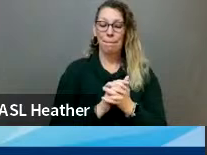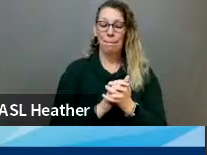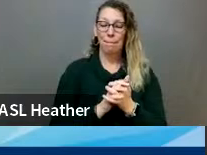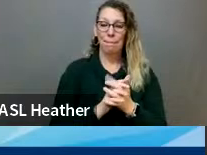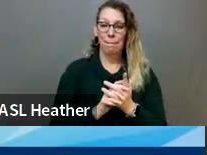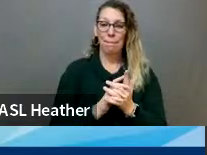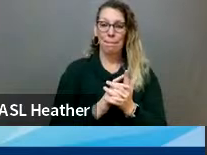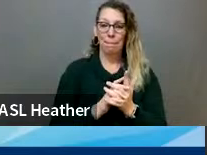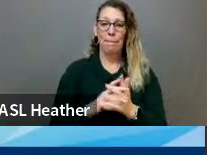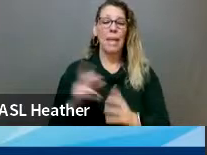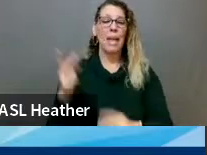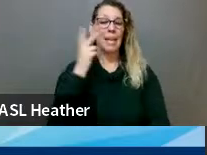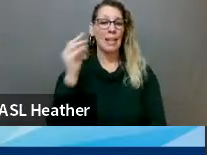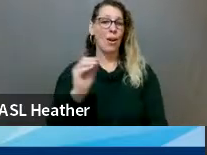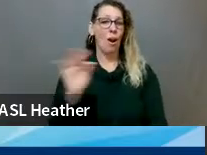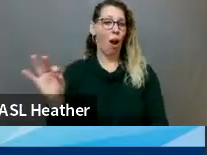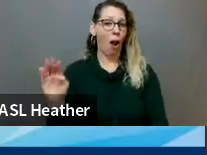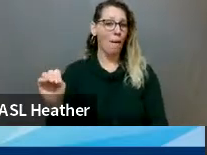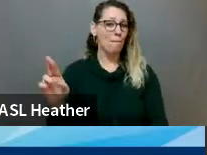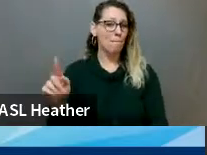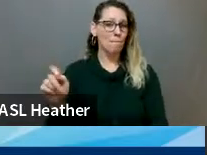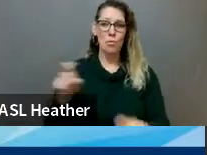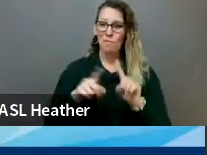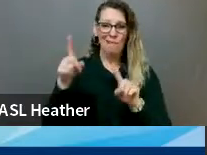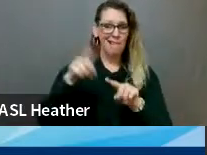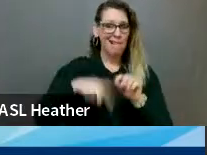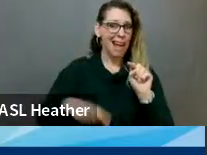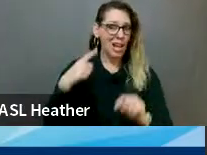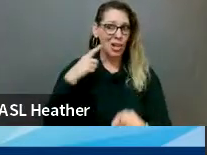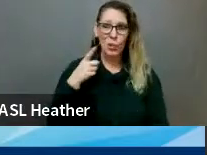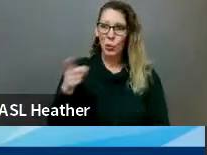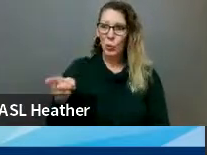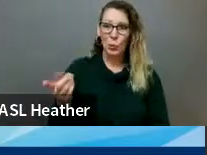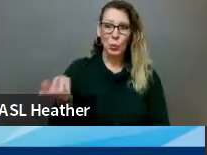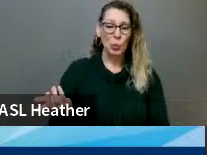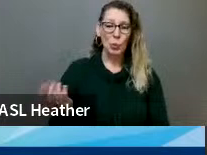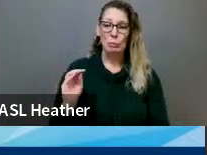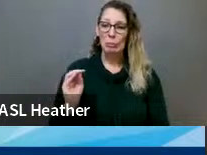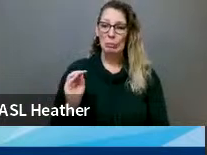I see you're off mute, Chris, but we can't hear you.